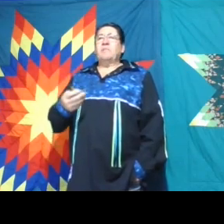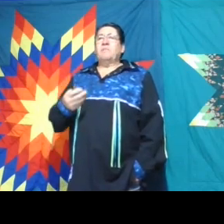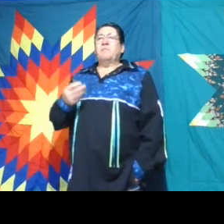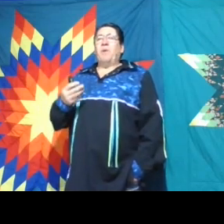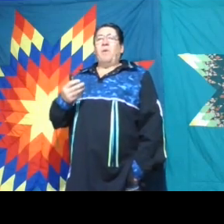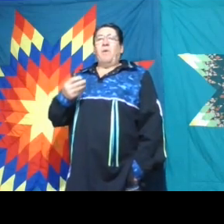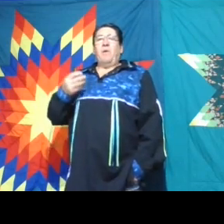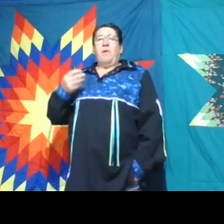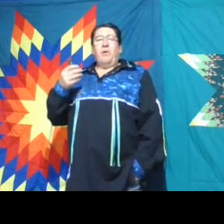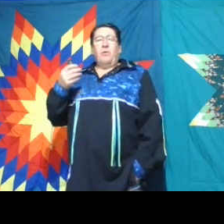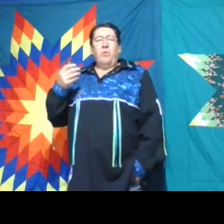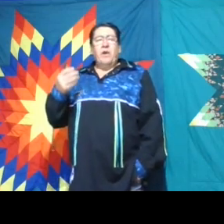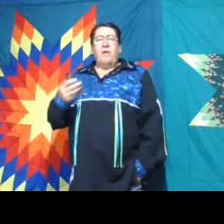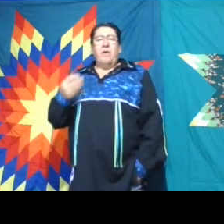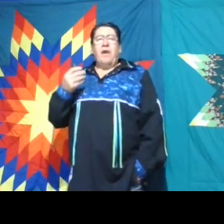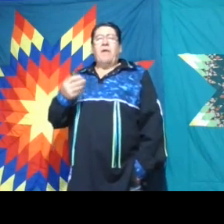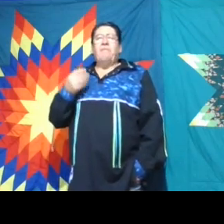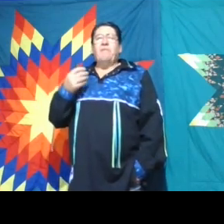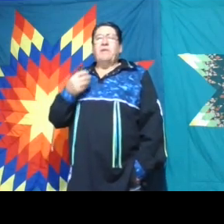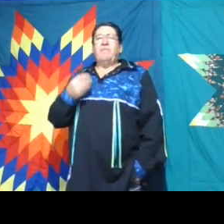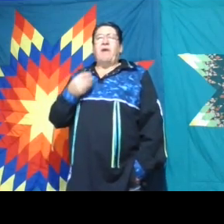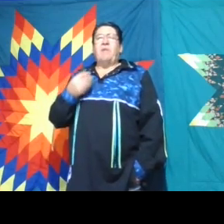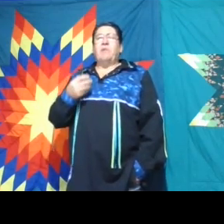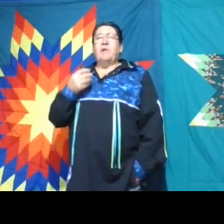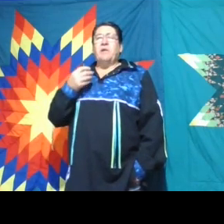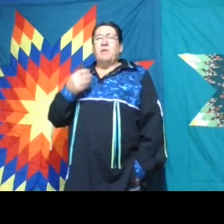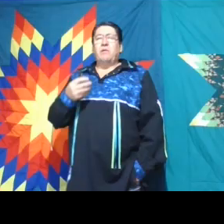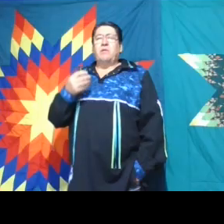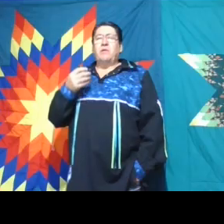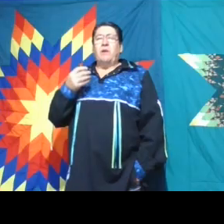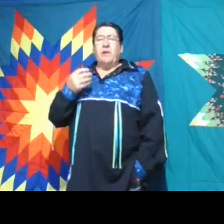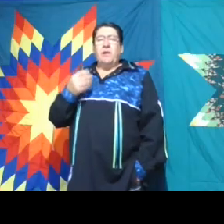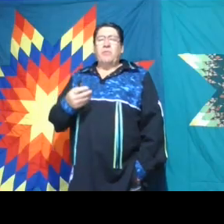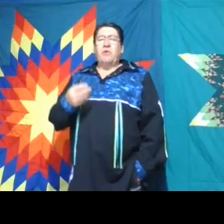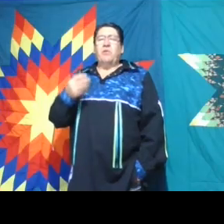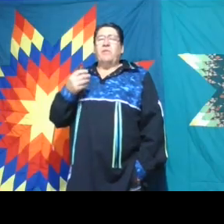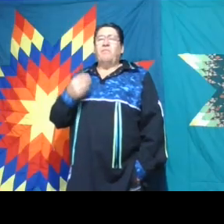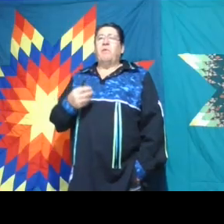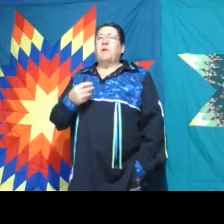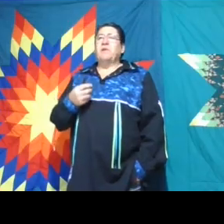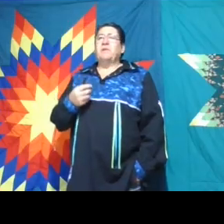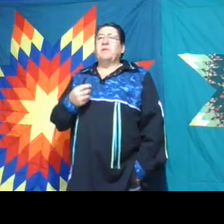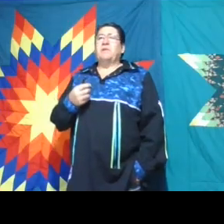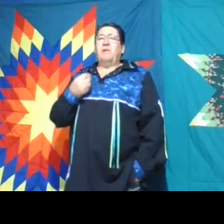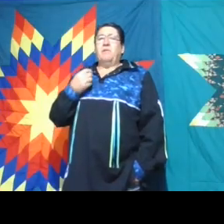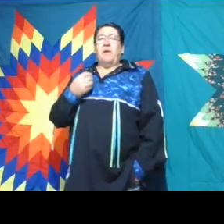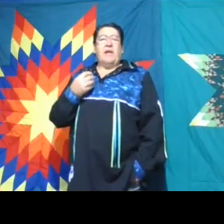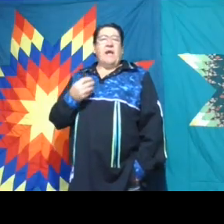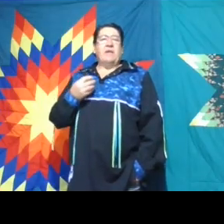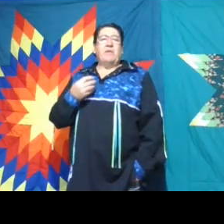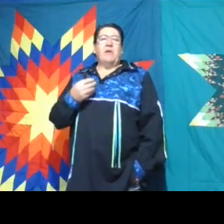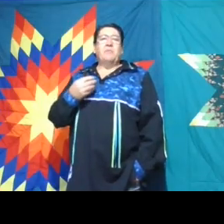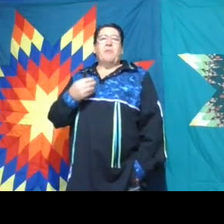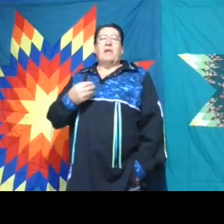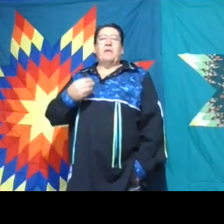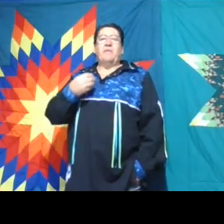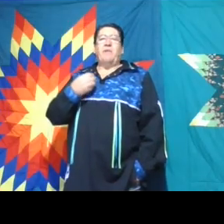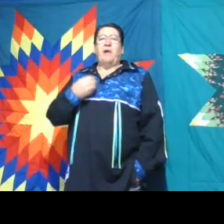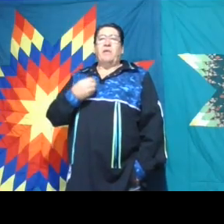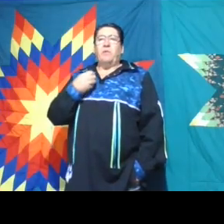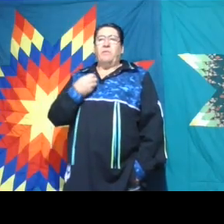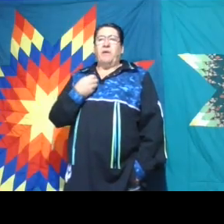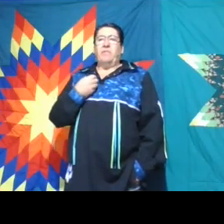family. We are heavily family and community focused, and that comes back